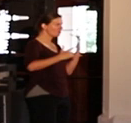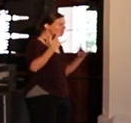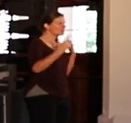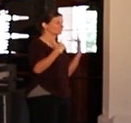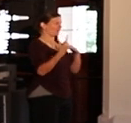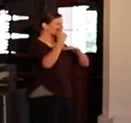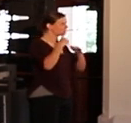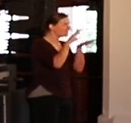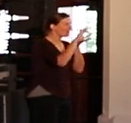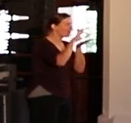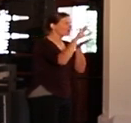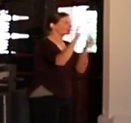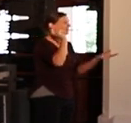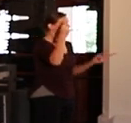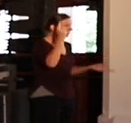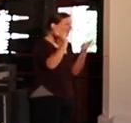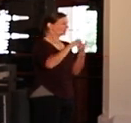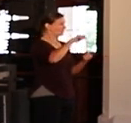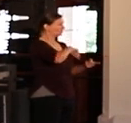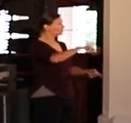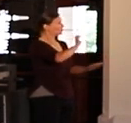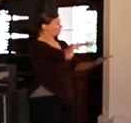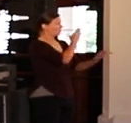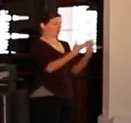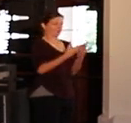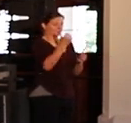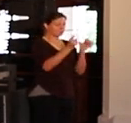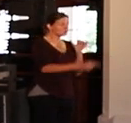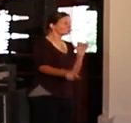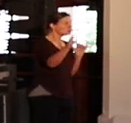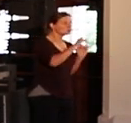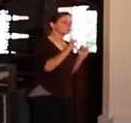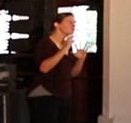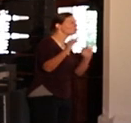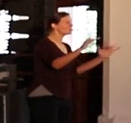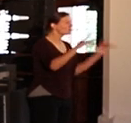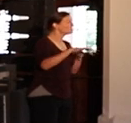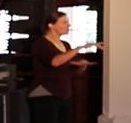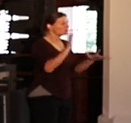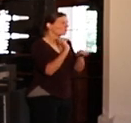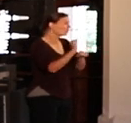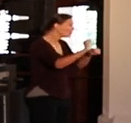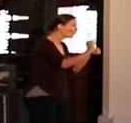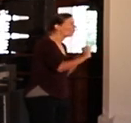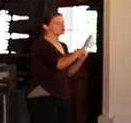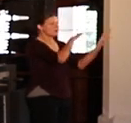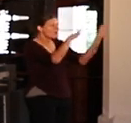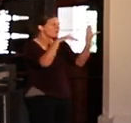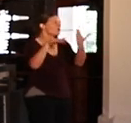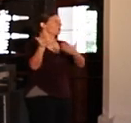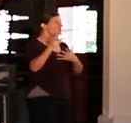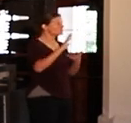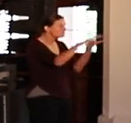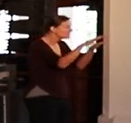days until your arrival. Everyone around this campus has been buzz. They've been working, they've been painting,